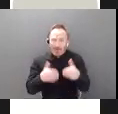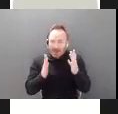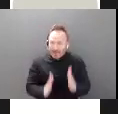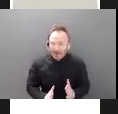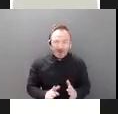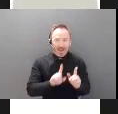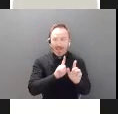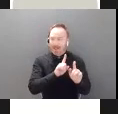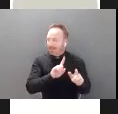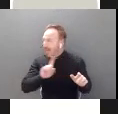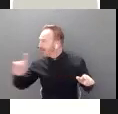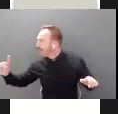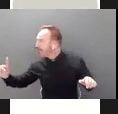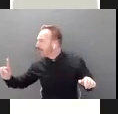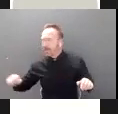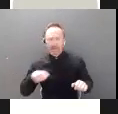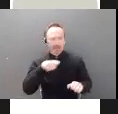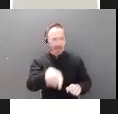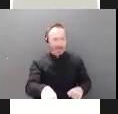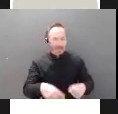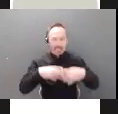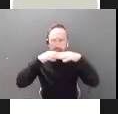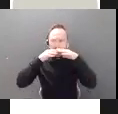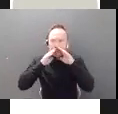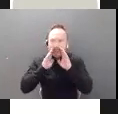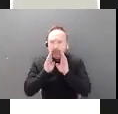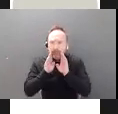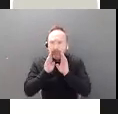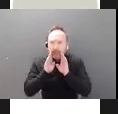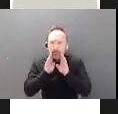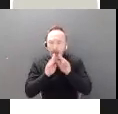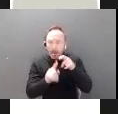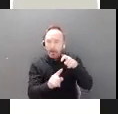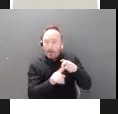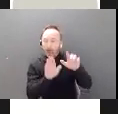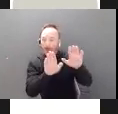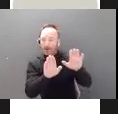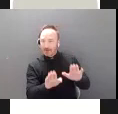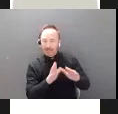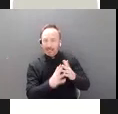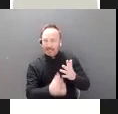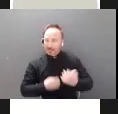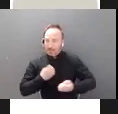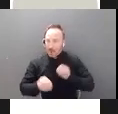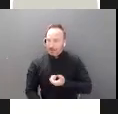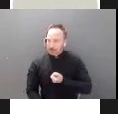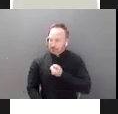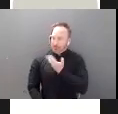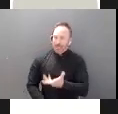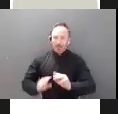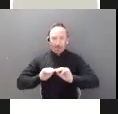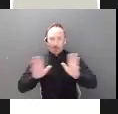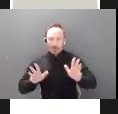this wonderful frown to express his emotions to us? And how do we uncover that as elder